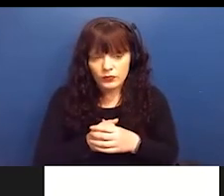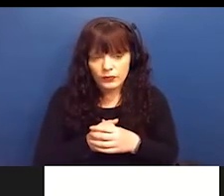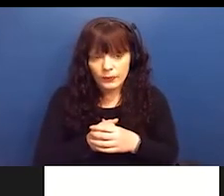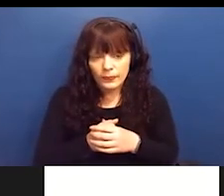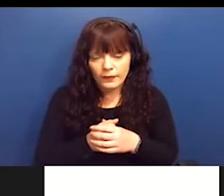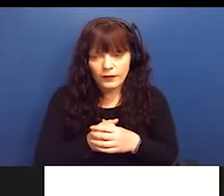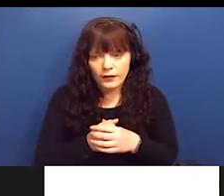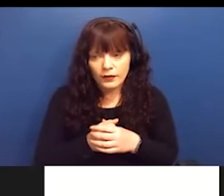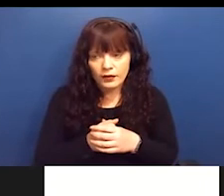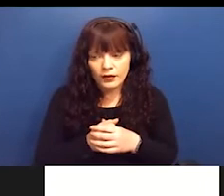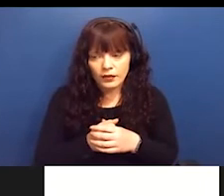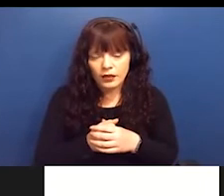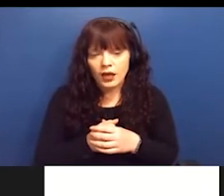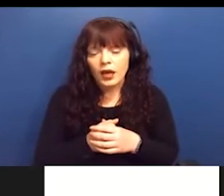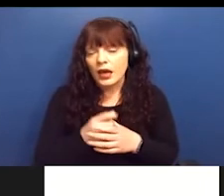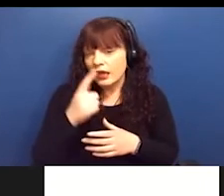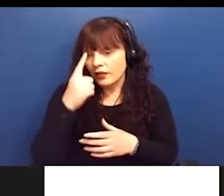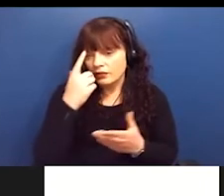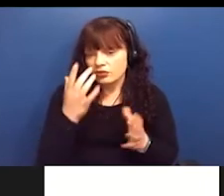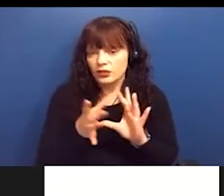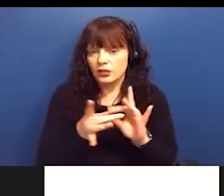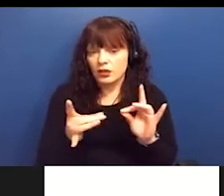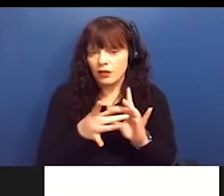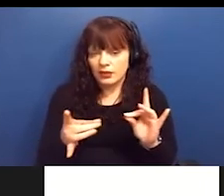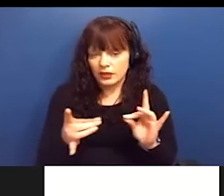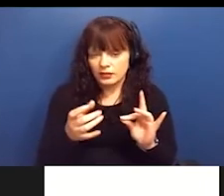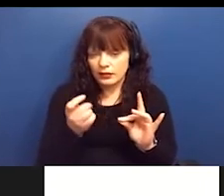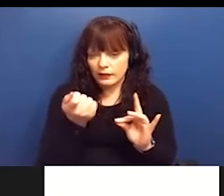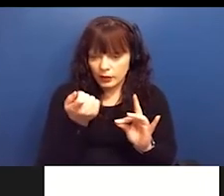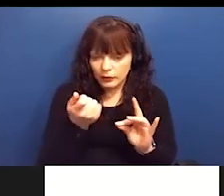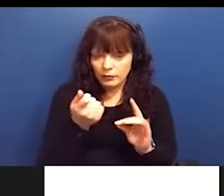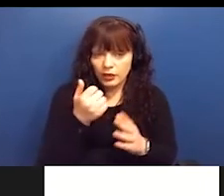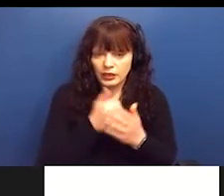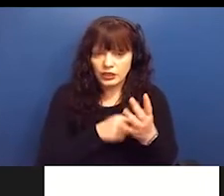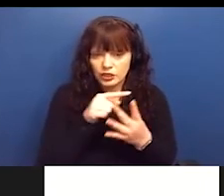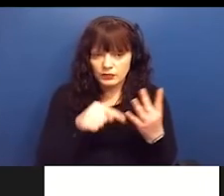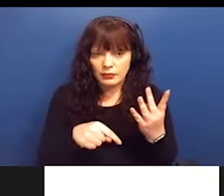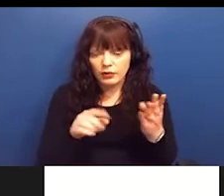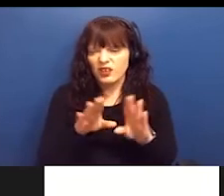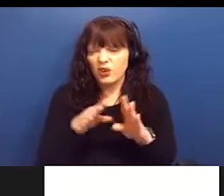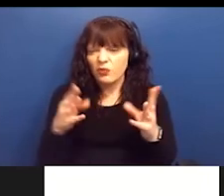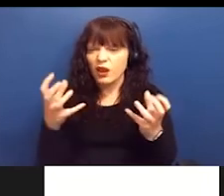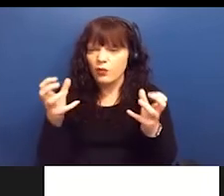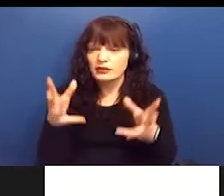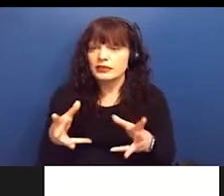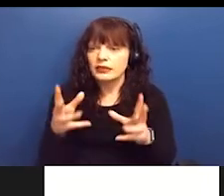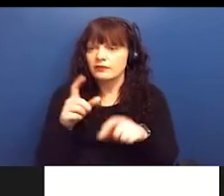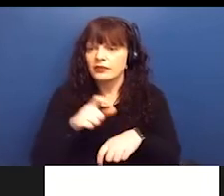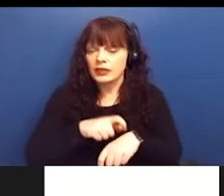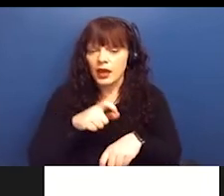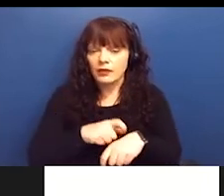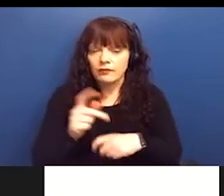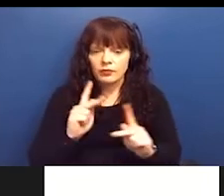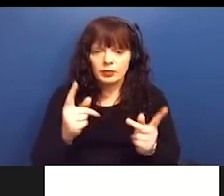about each of the papers, and then we can open up. I want to leave enough space for people to discuss.